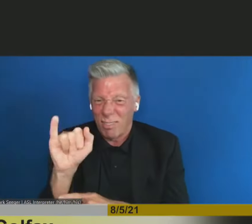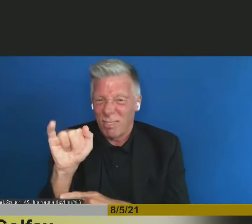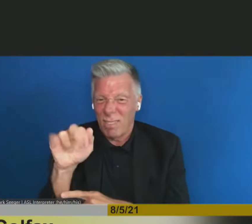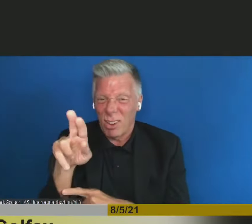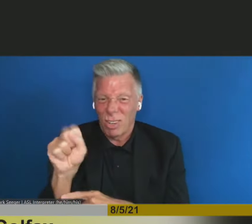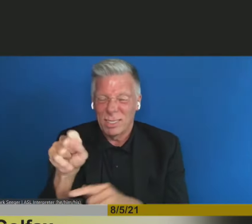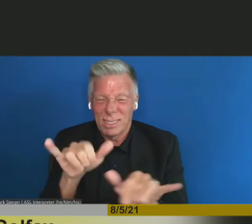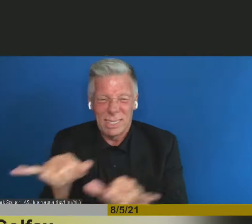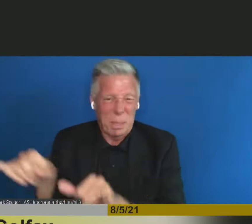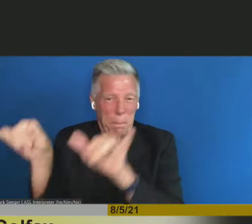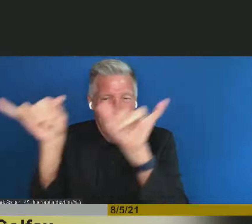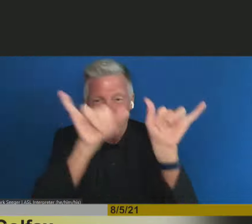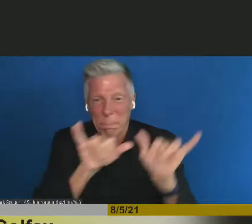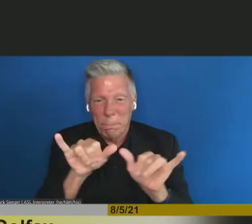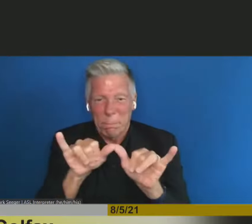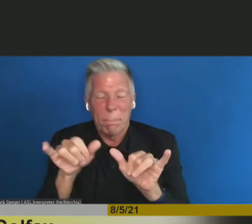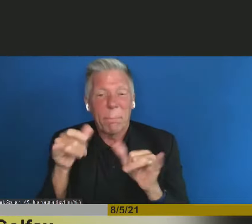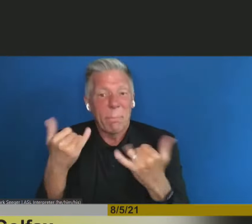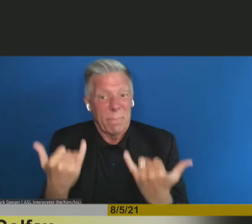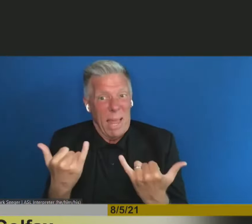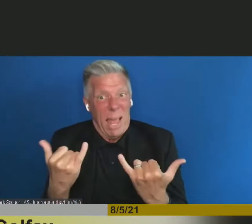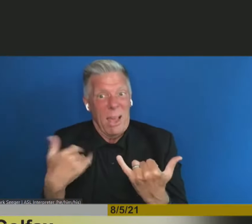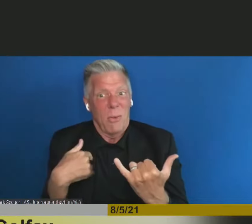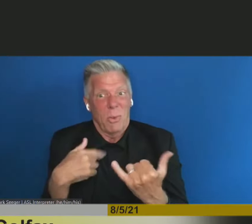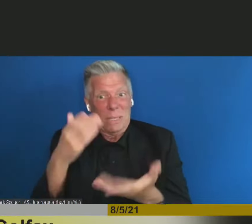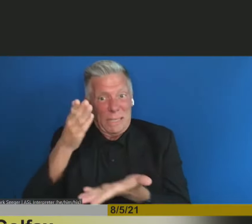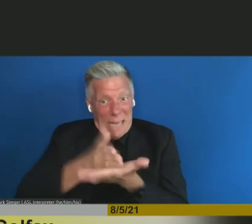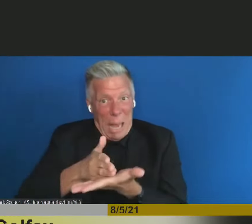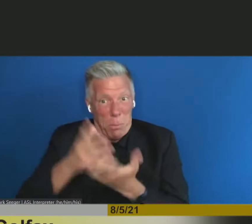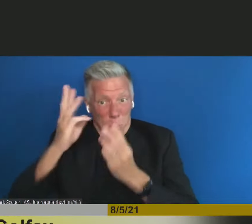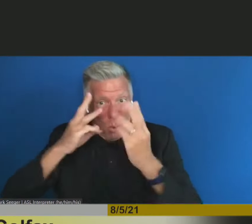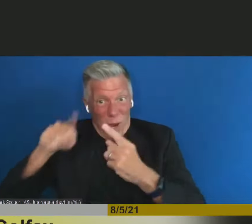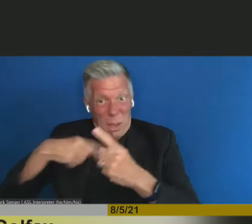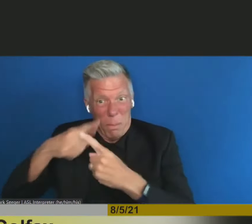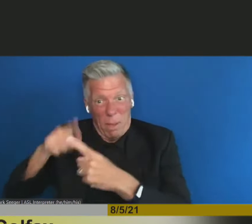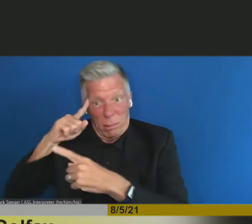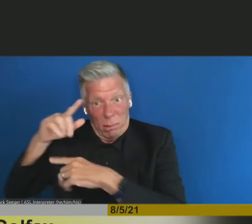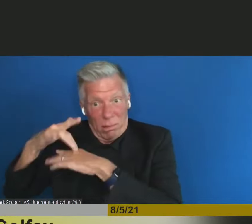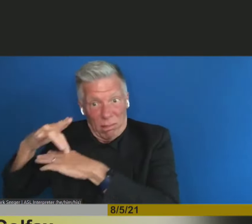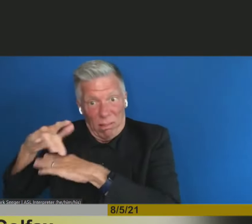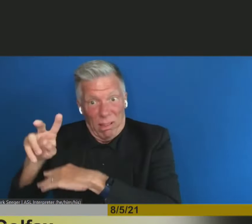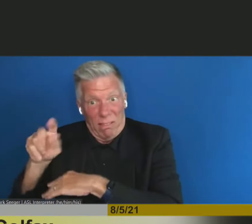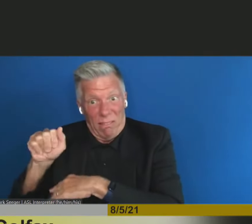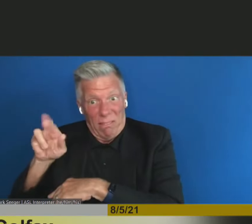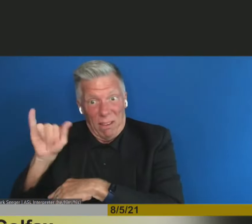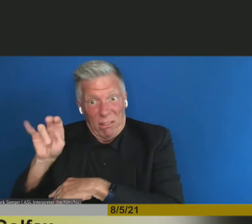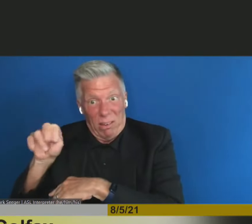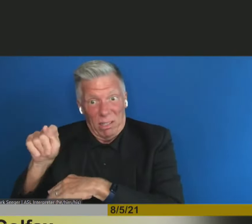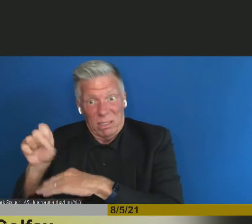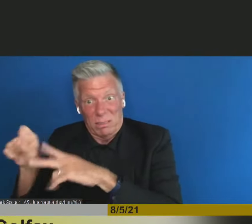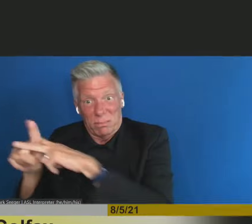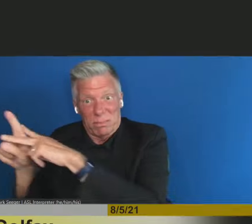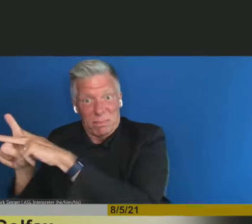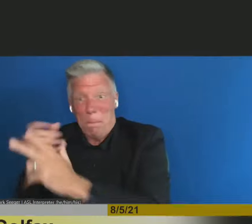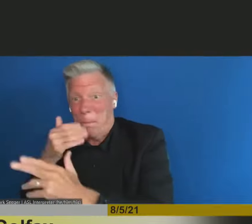us to stop worrying as much about variants is to support everyone to get vaccinated.